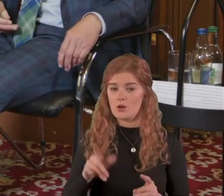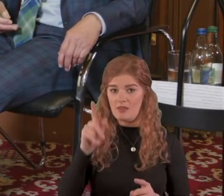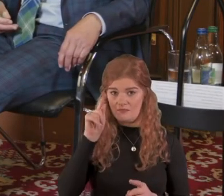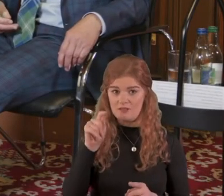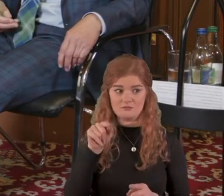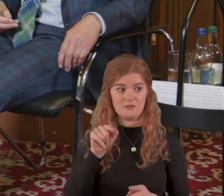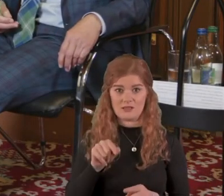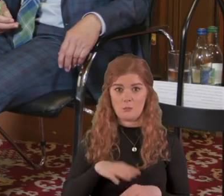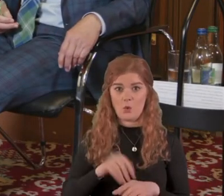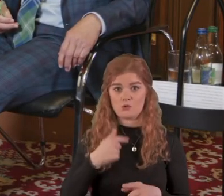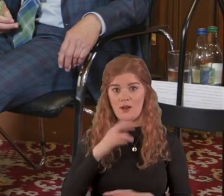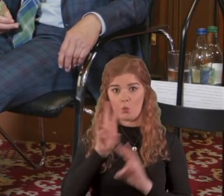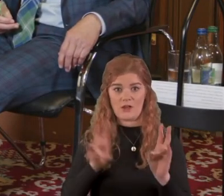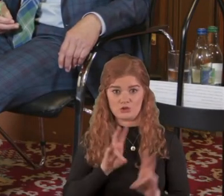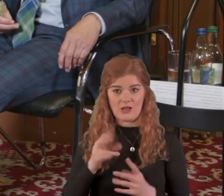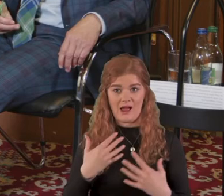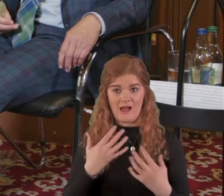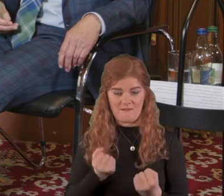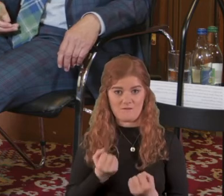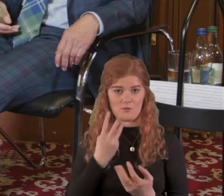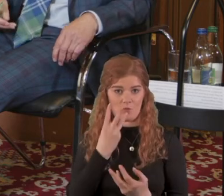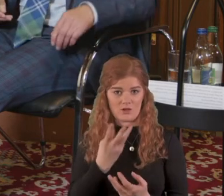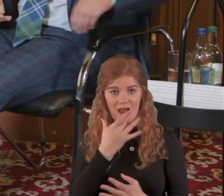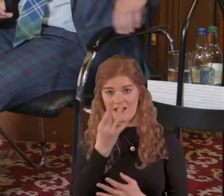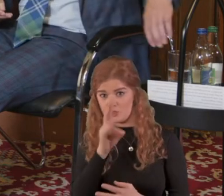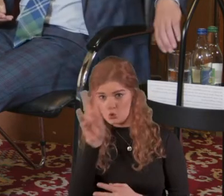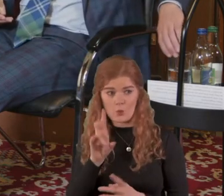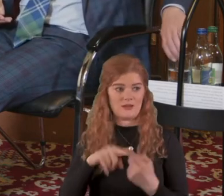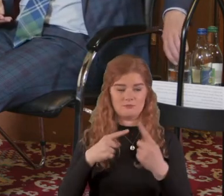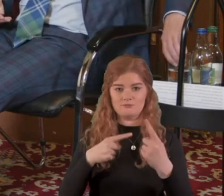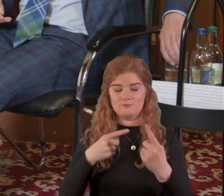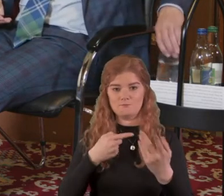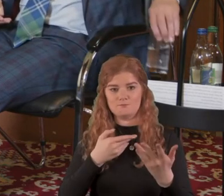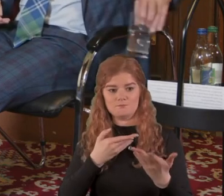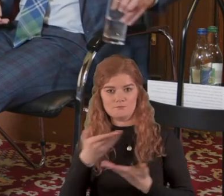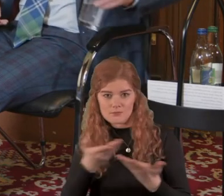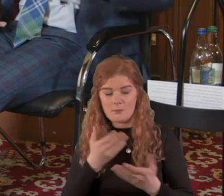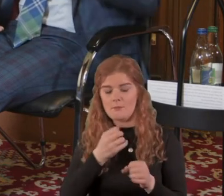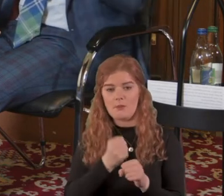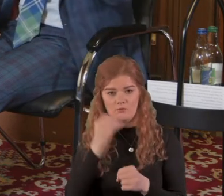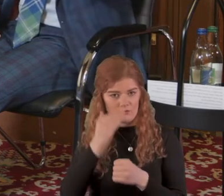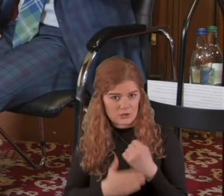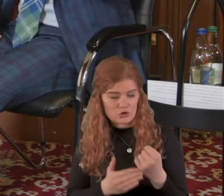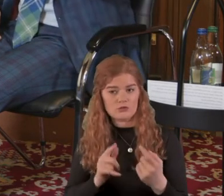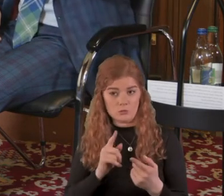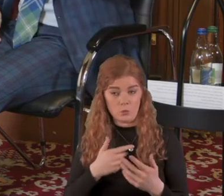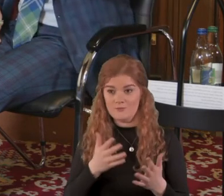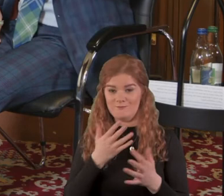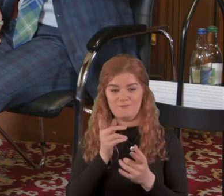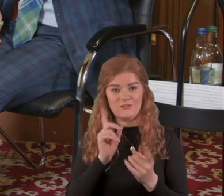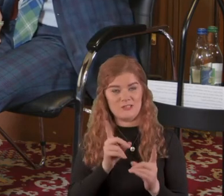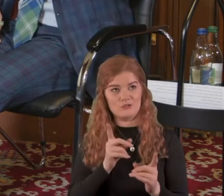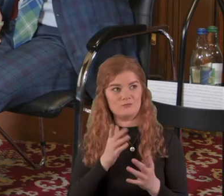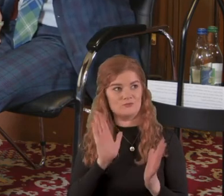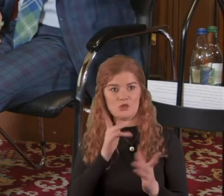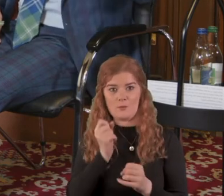of the questions we had wanted to explore and tease out in our discussion. And we've raised so many, and I think any